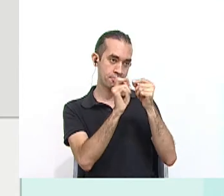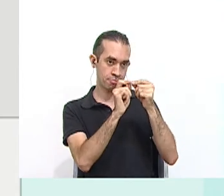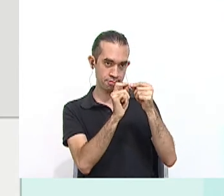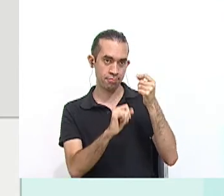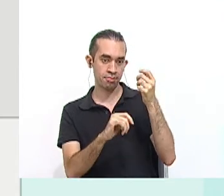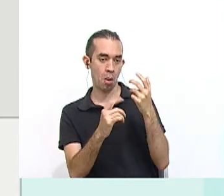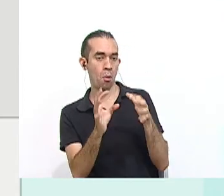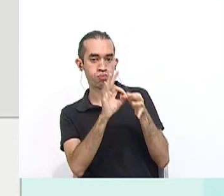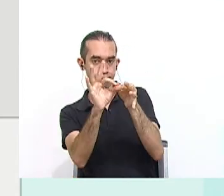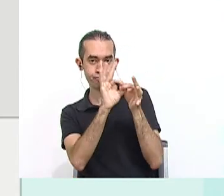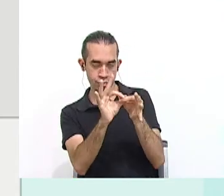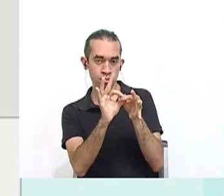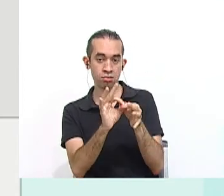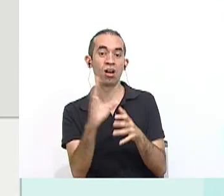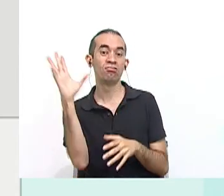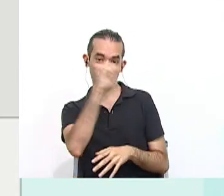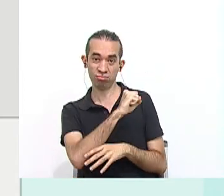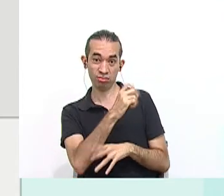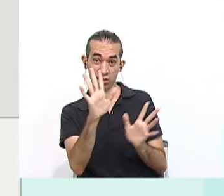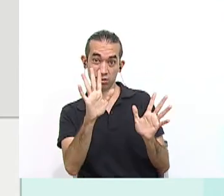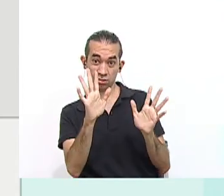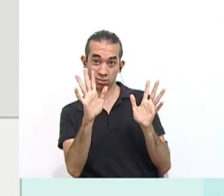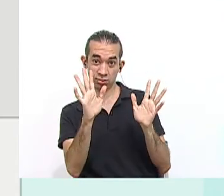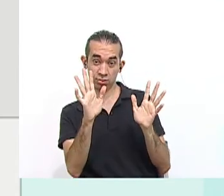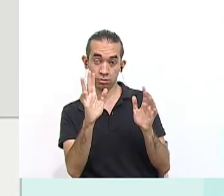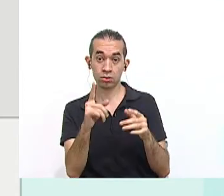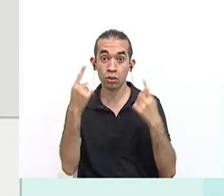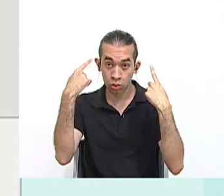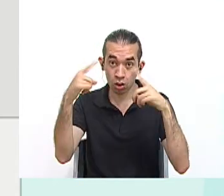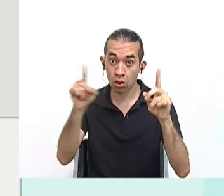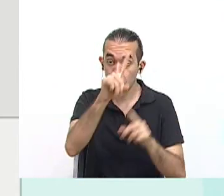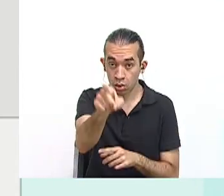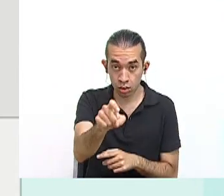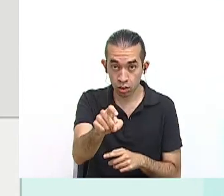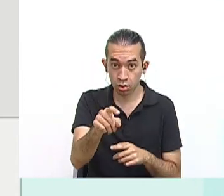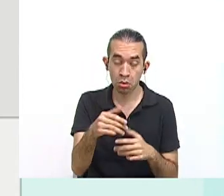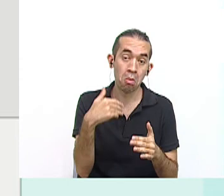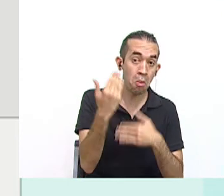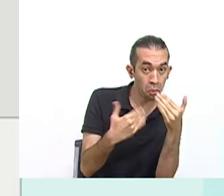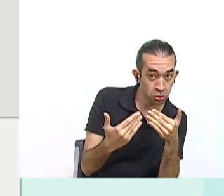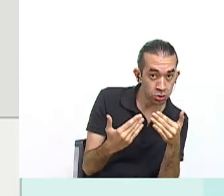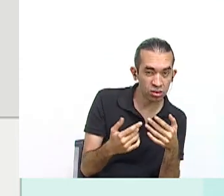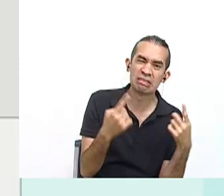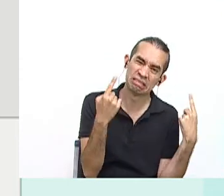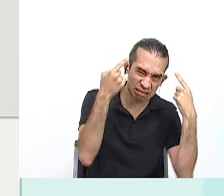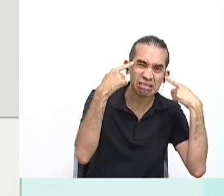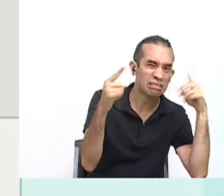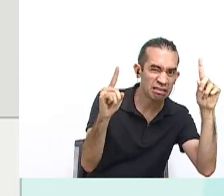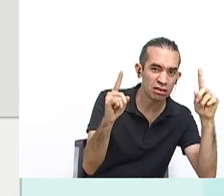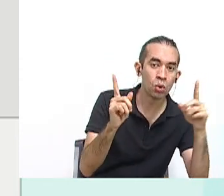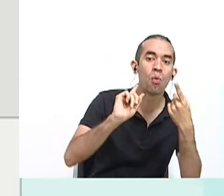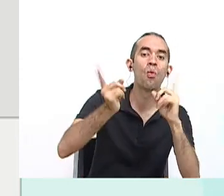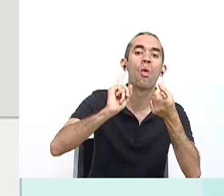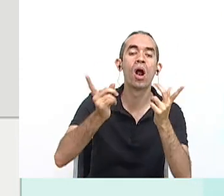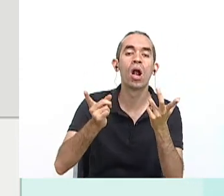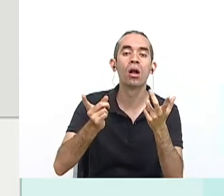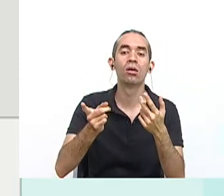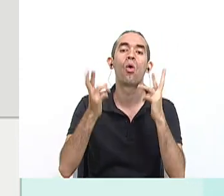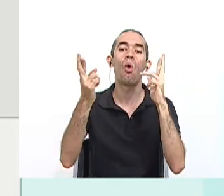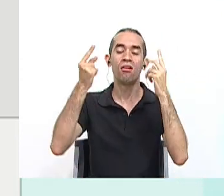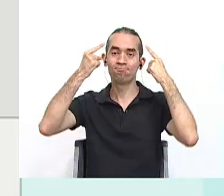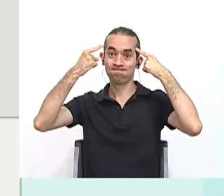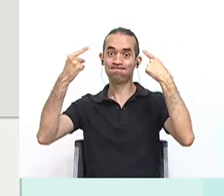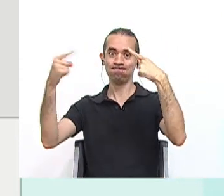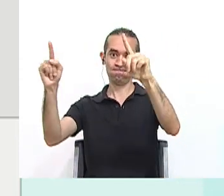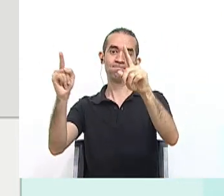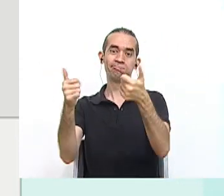digital footprint. You achieved it? Is it in progress or not achieved? Okay, I hope it is achieved,